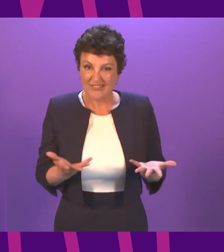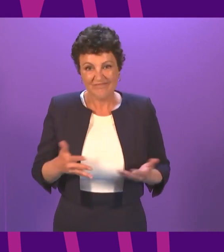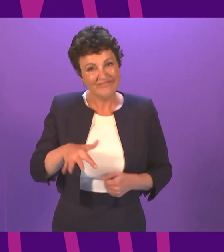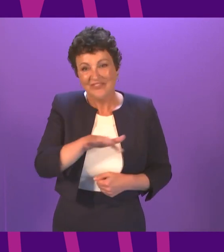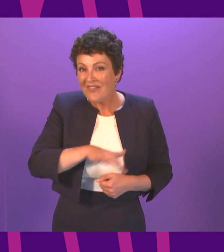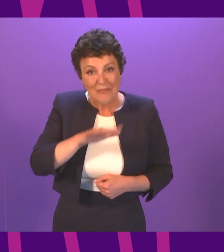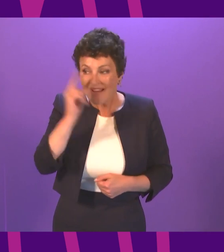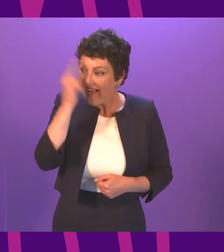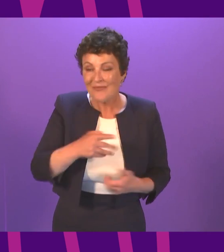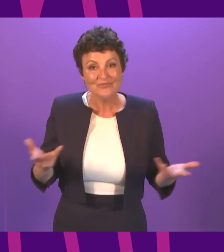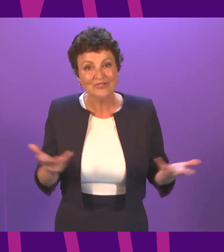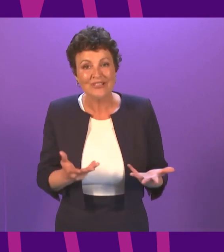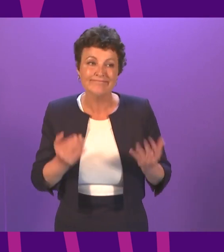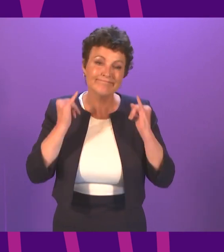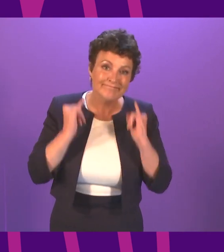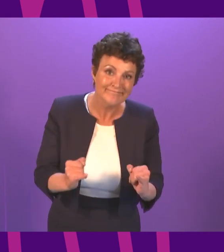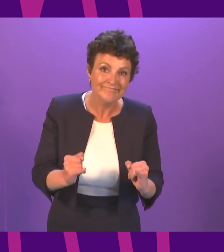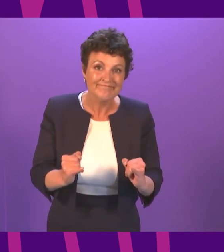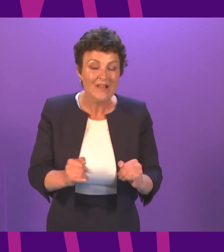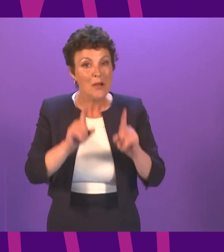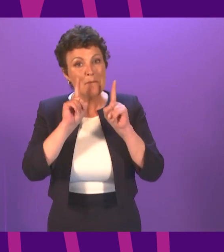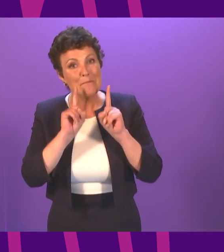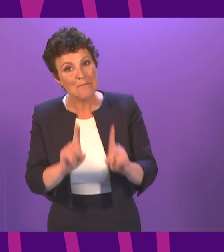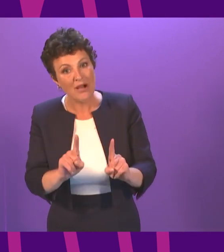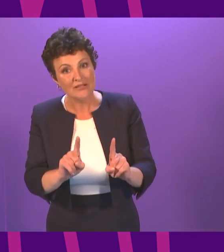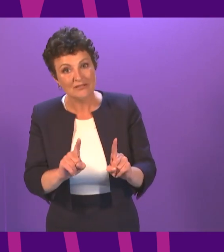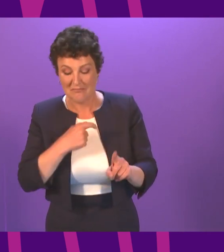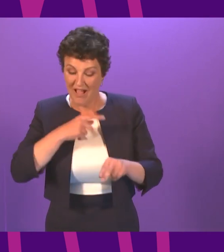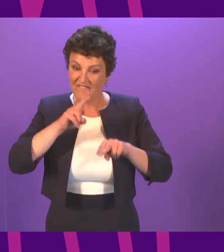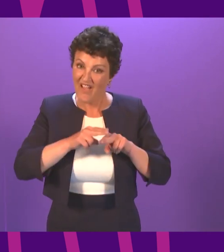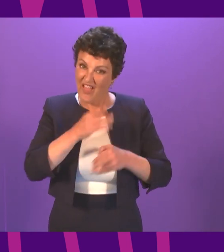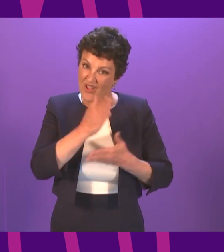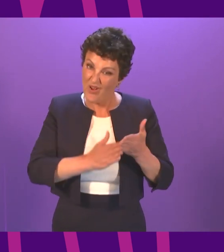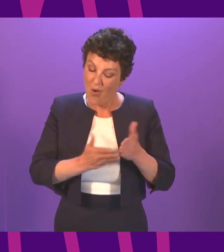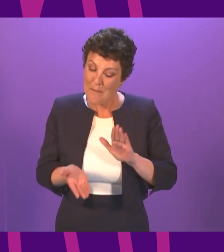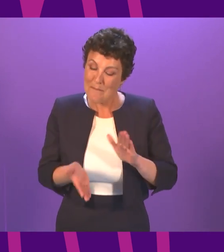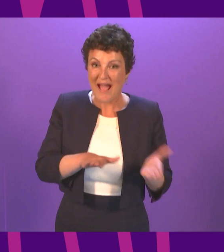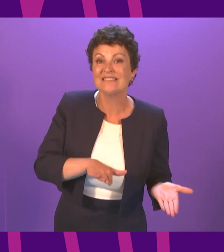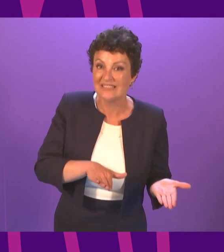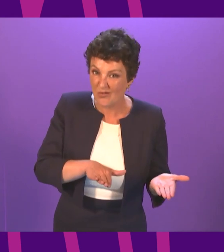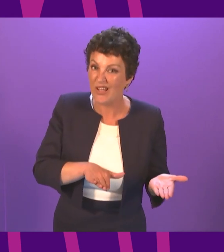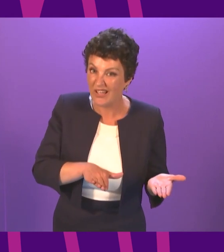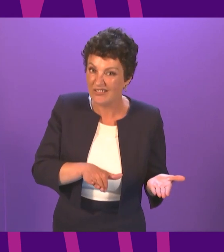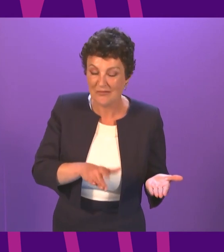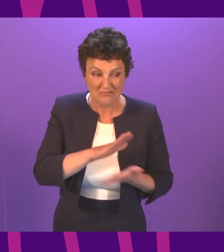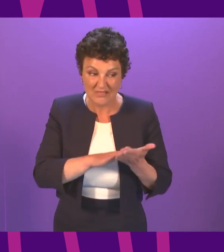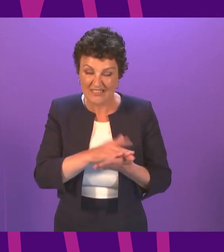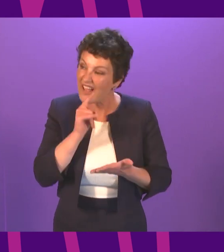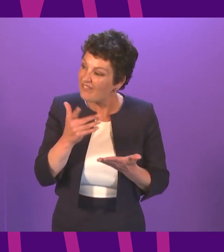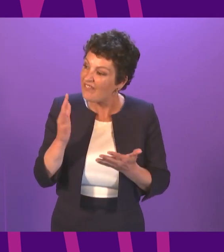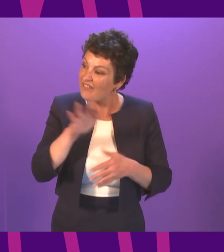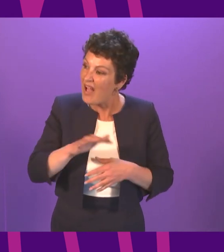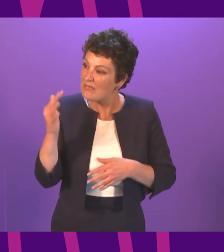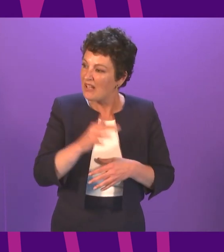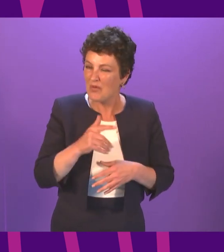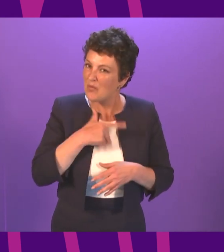isn't possible today, though even if it had been, the loss of my father-in-law 18 months ago would have made it feel very different.